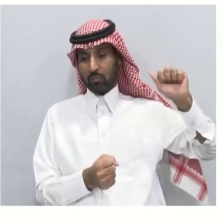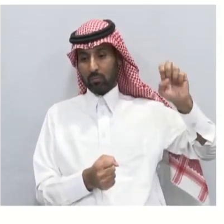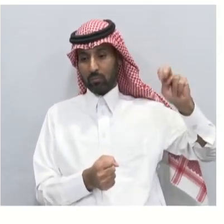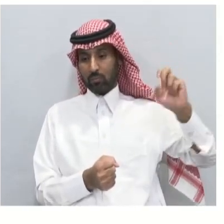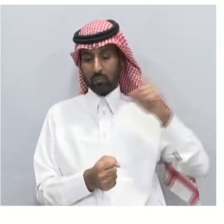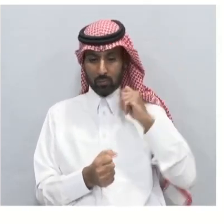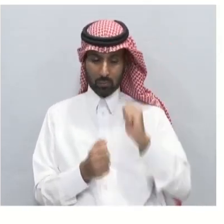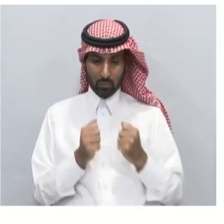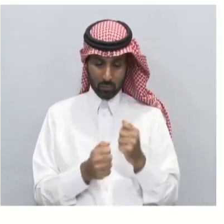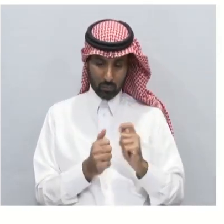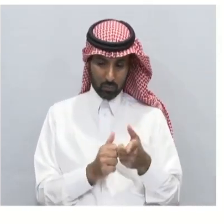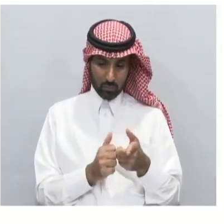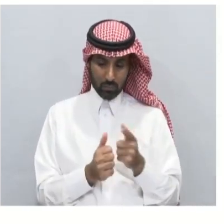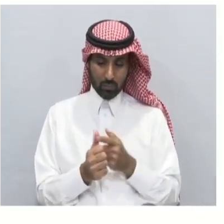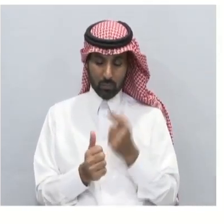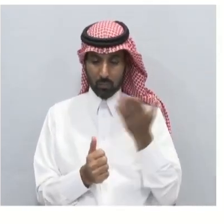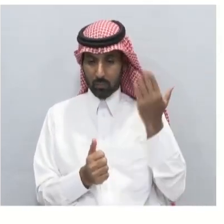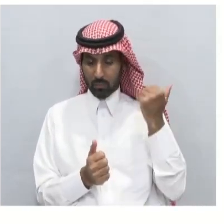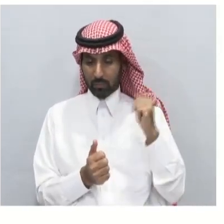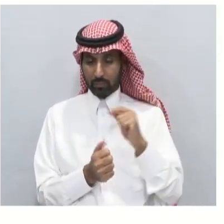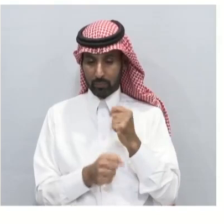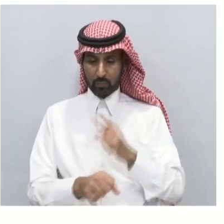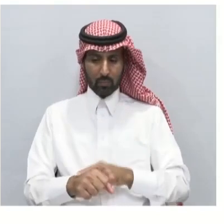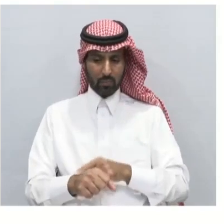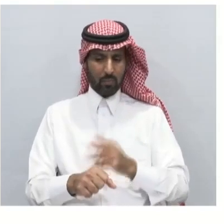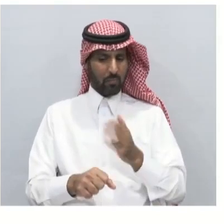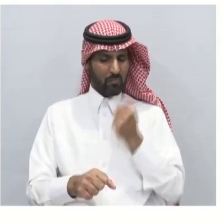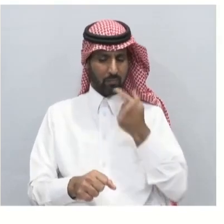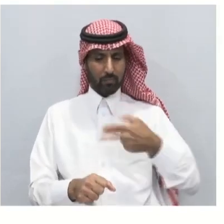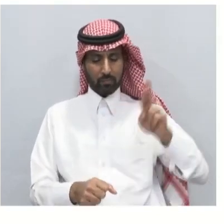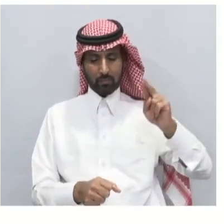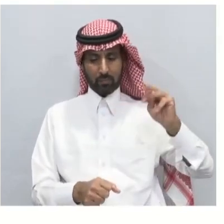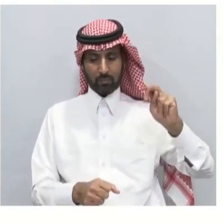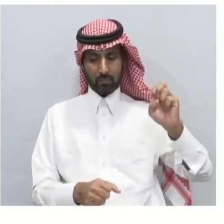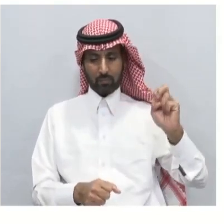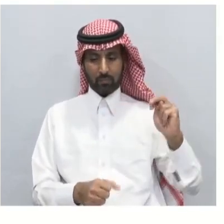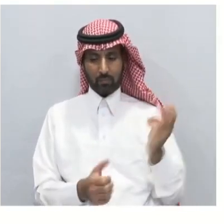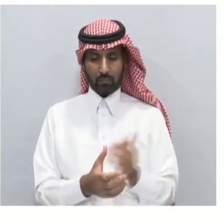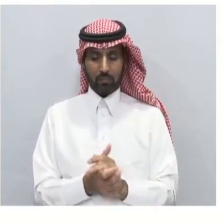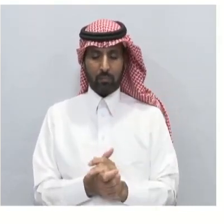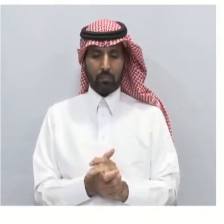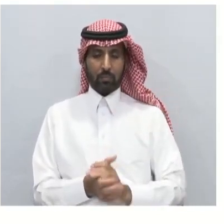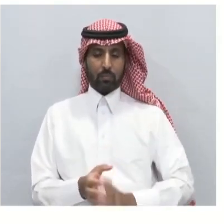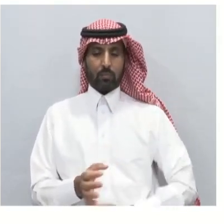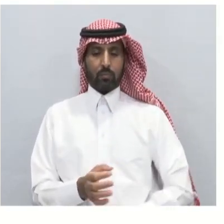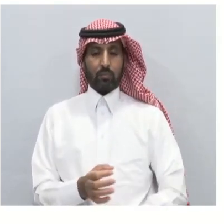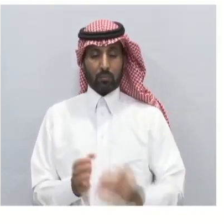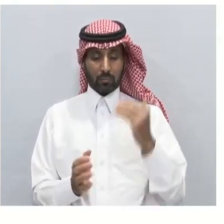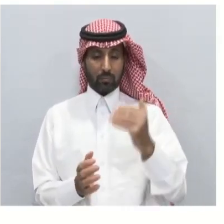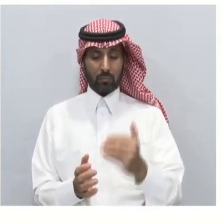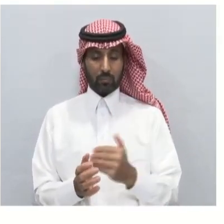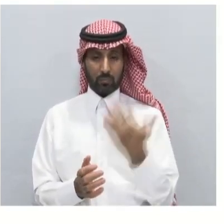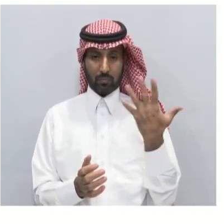runs fast. He ran fast. He has run fast. Okay? These